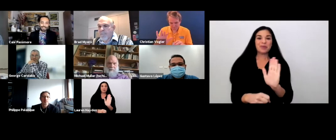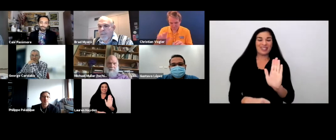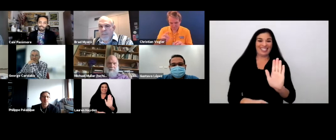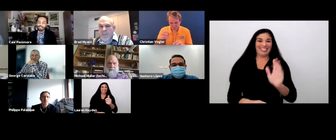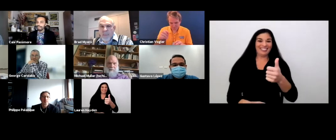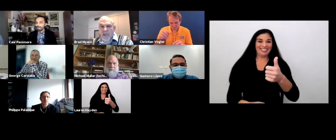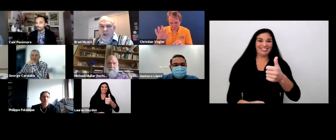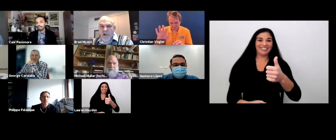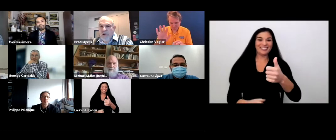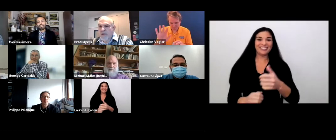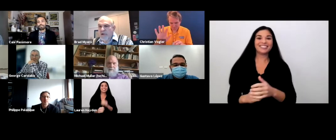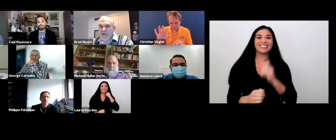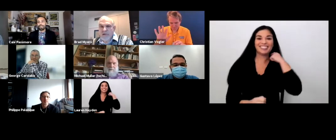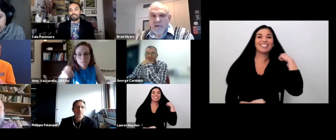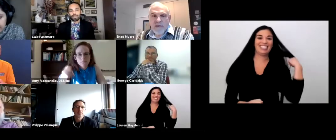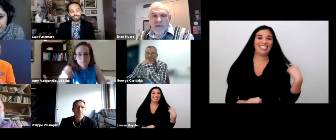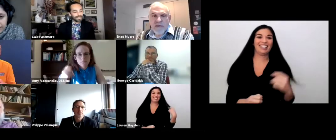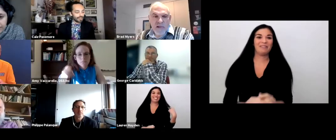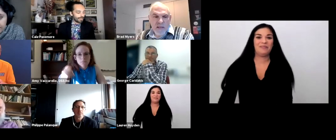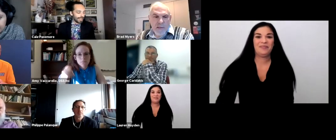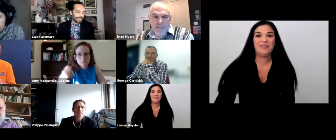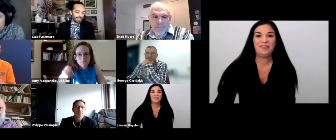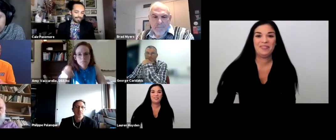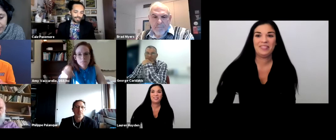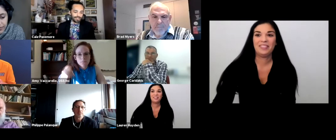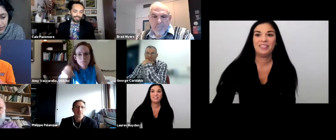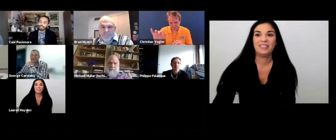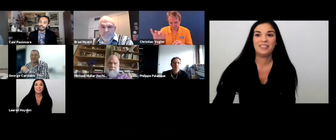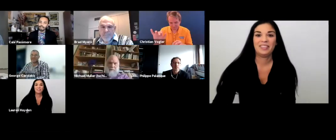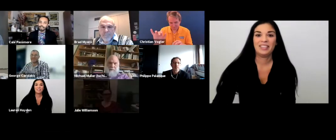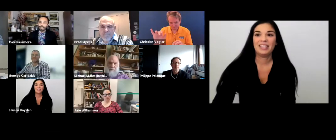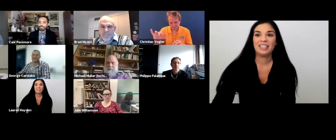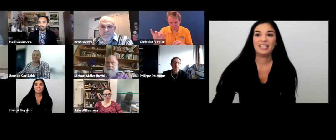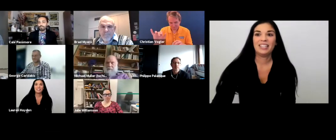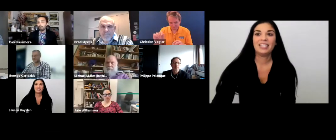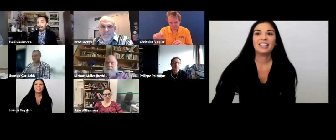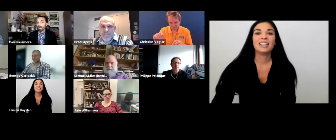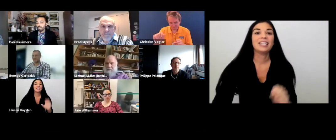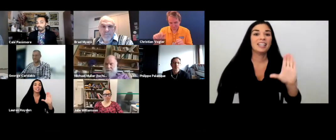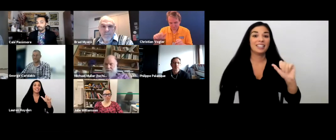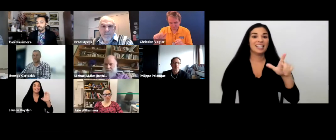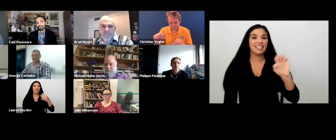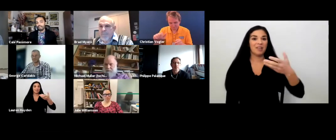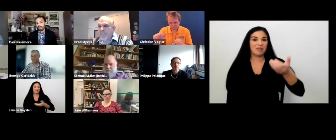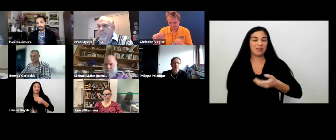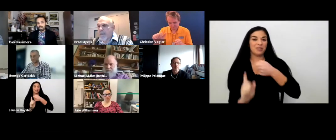they, them, he, him. I'm the University of Saskatchewan and the SIGCHI AC4